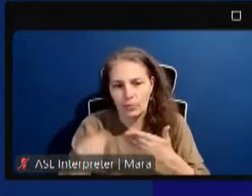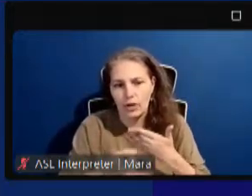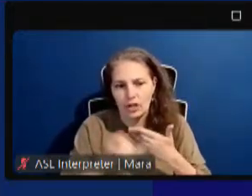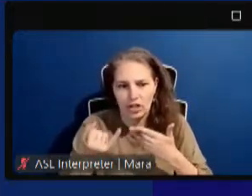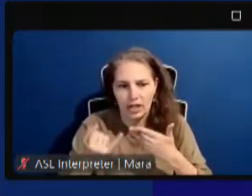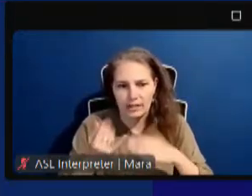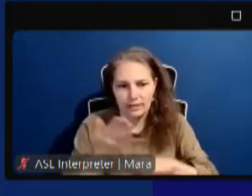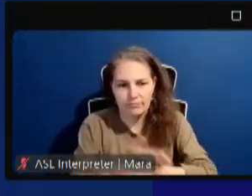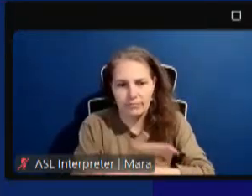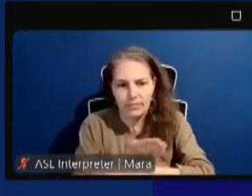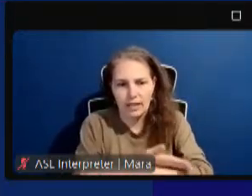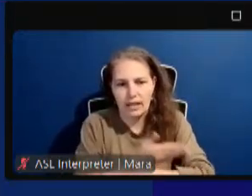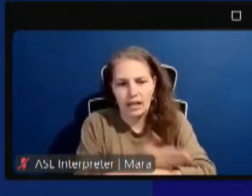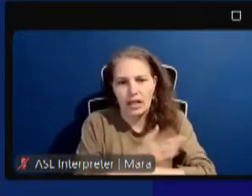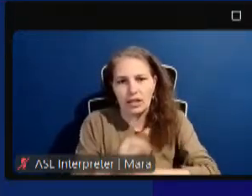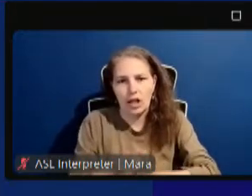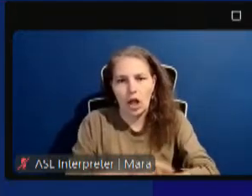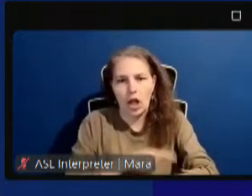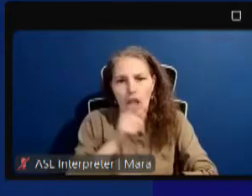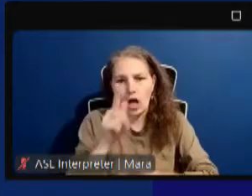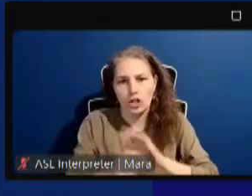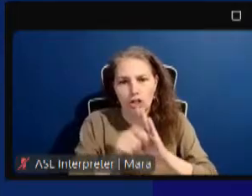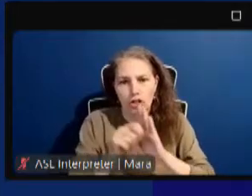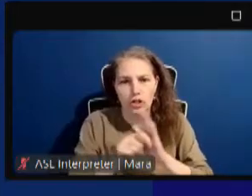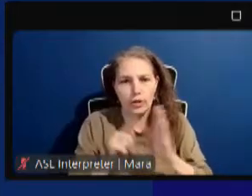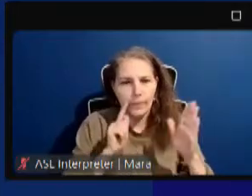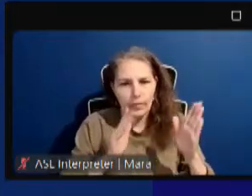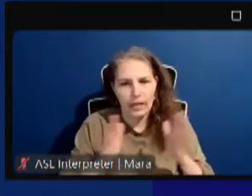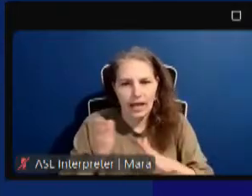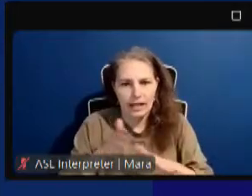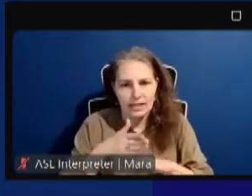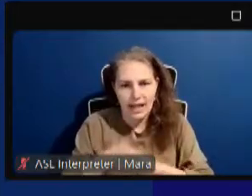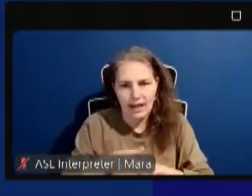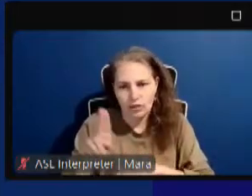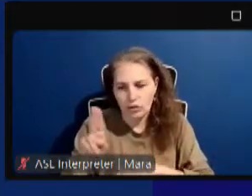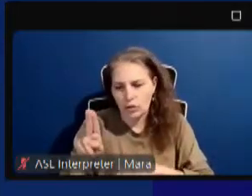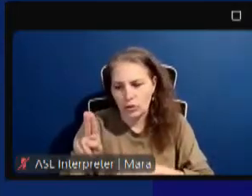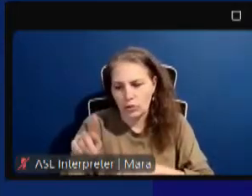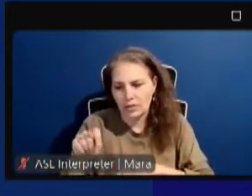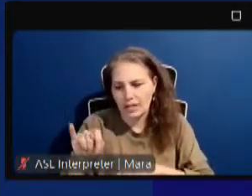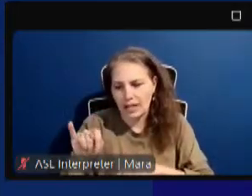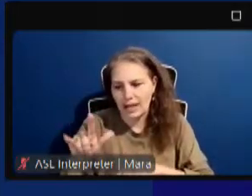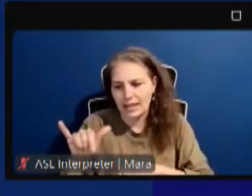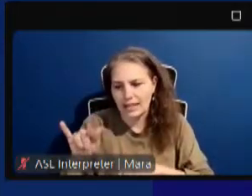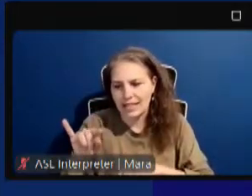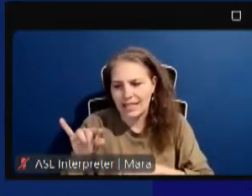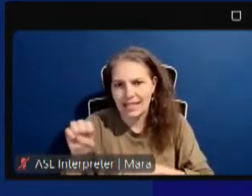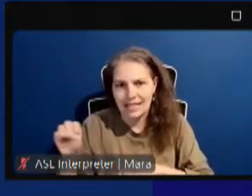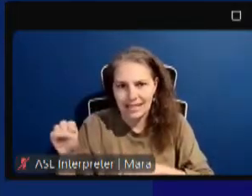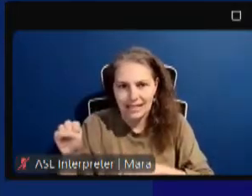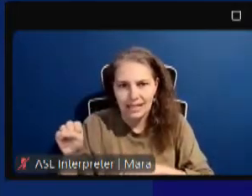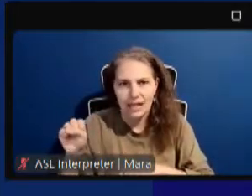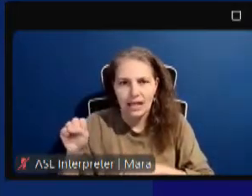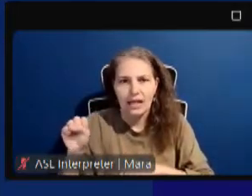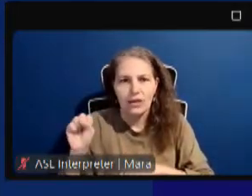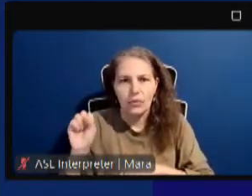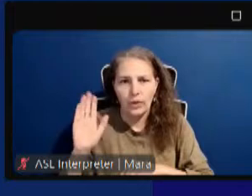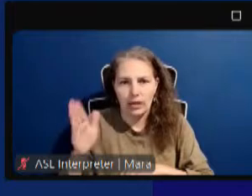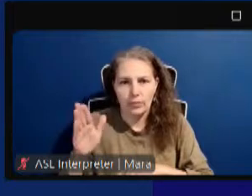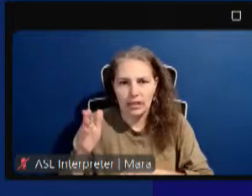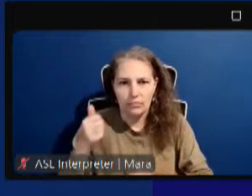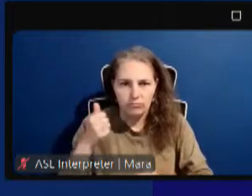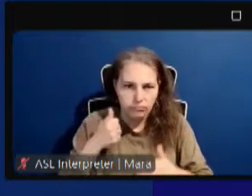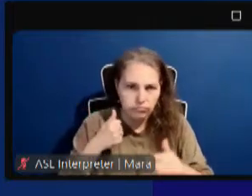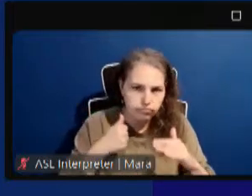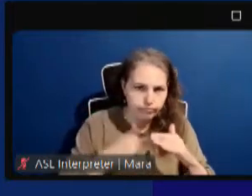long-term plan is that once utilities go below ground, then those overheads will be removed. So there's going to be a transition period where you're